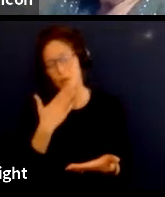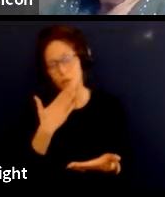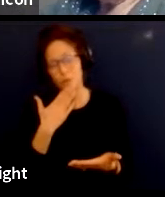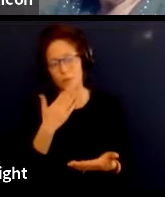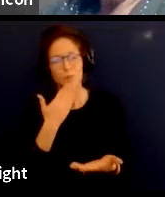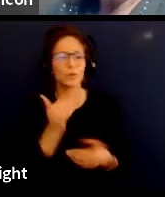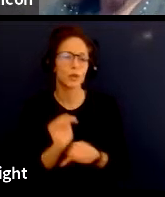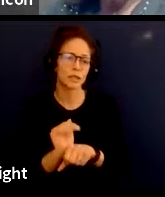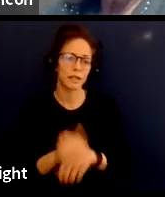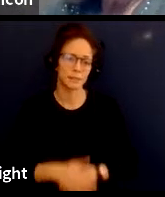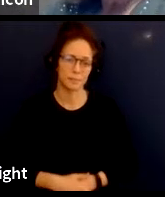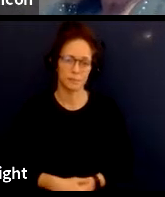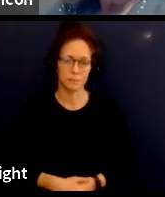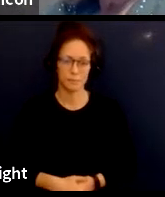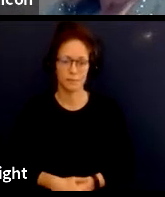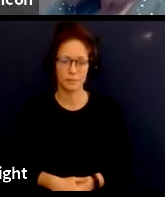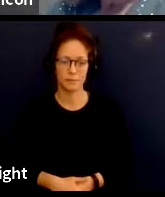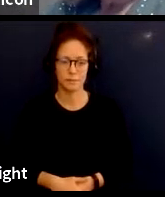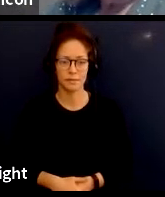good night.